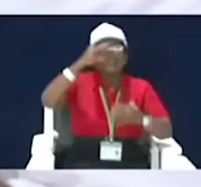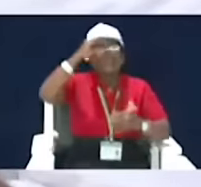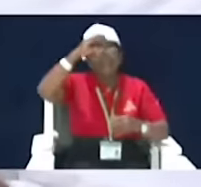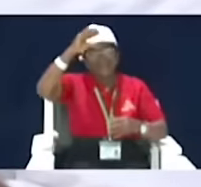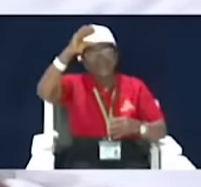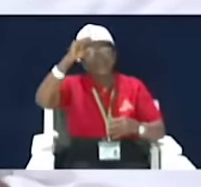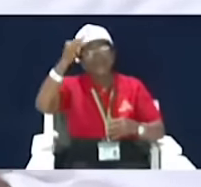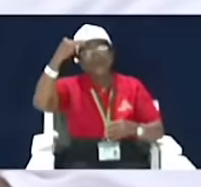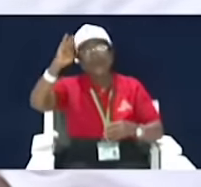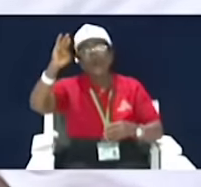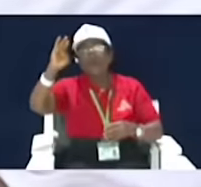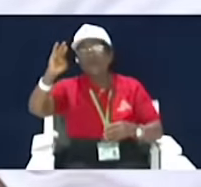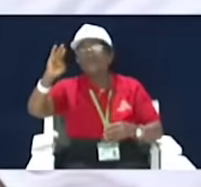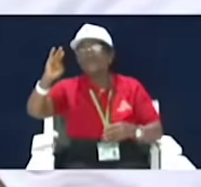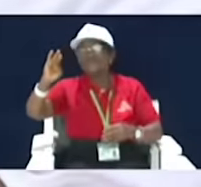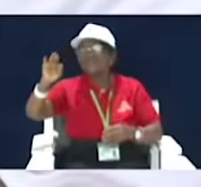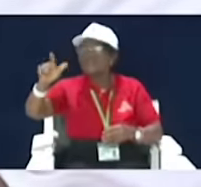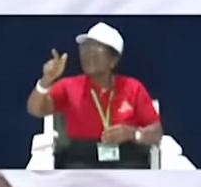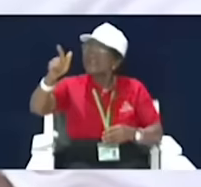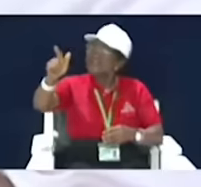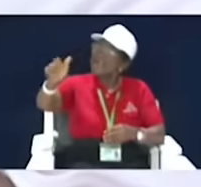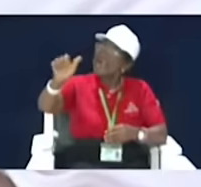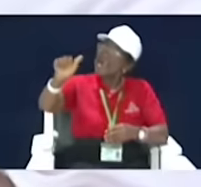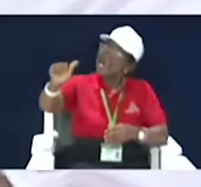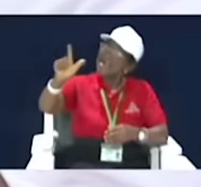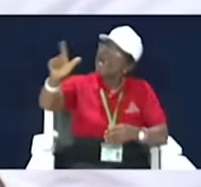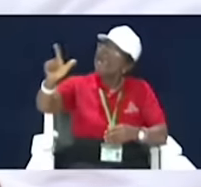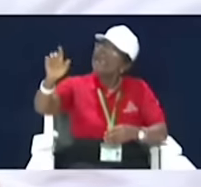of Galilee,